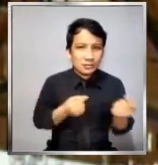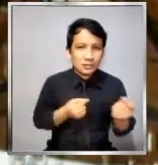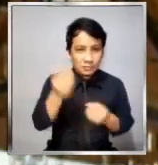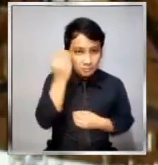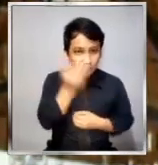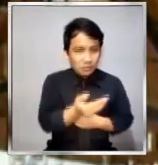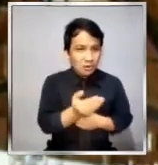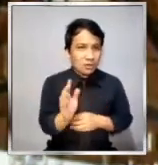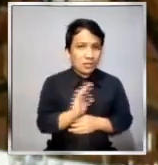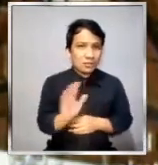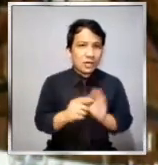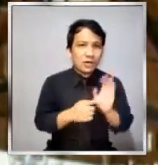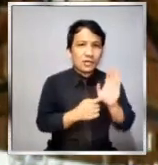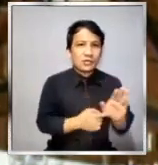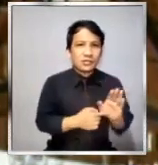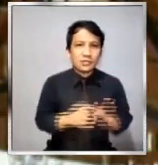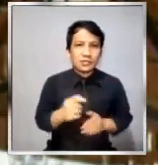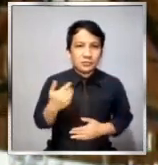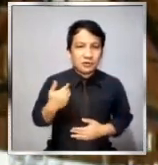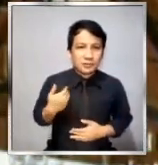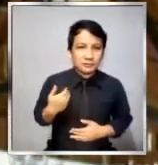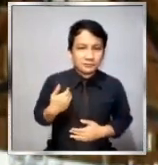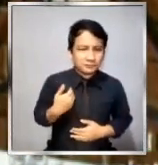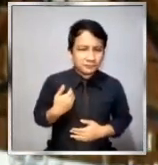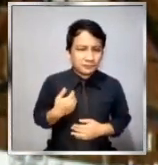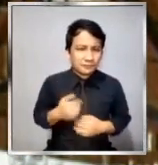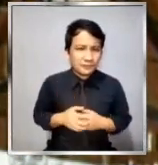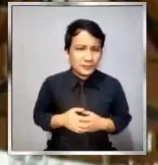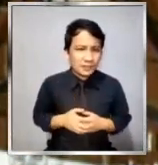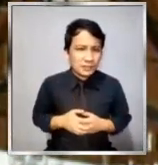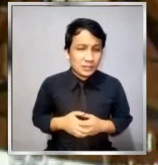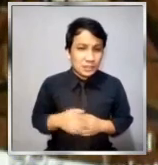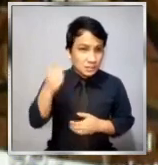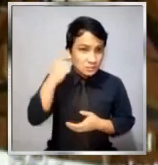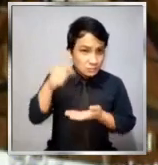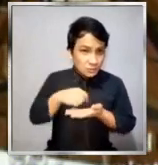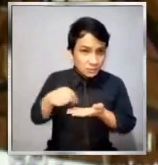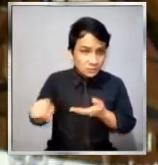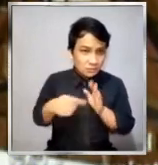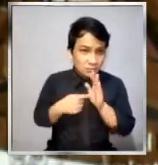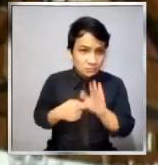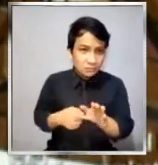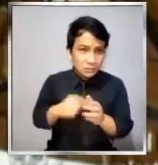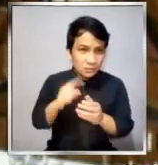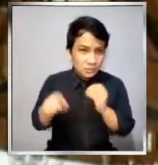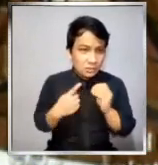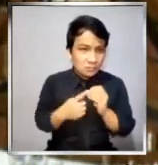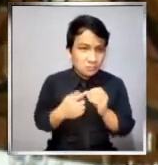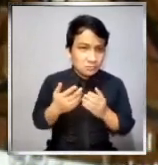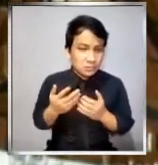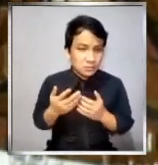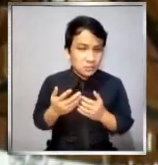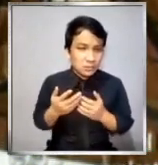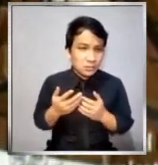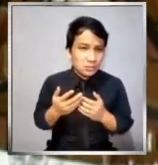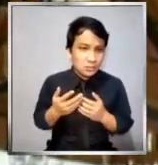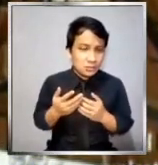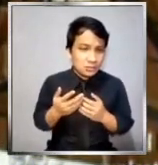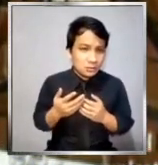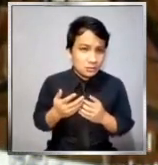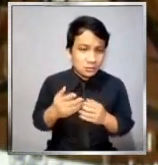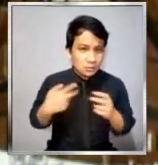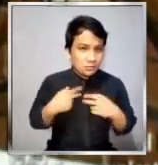ang pinagtutuunan natin ng pansin. Secretary Simato is there now in Western Visayas.